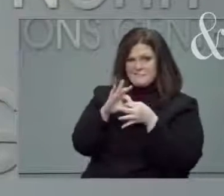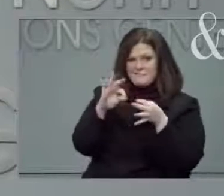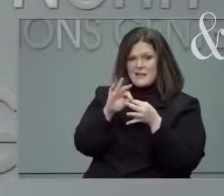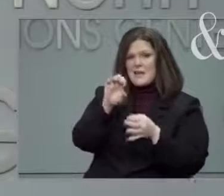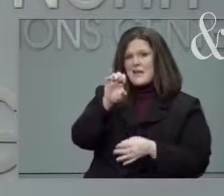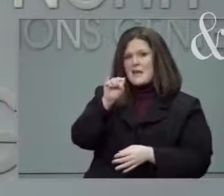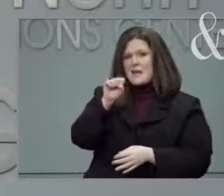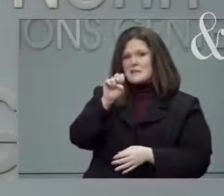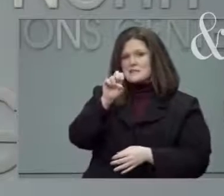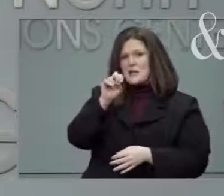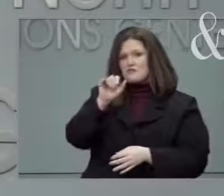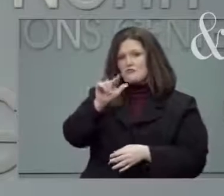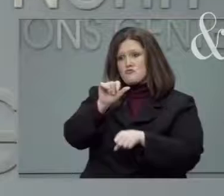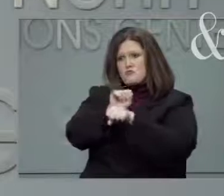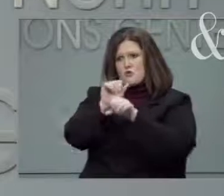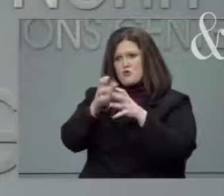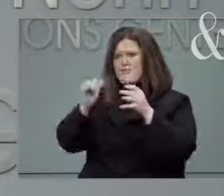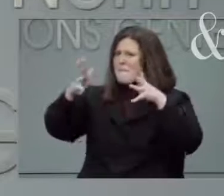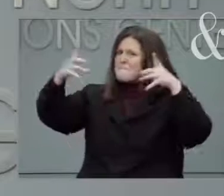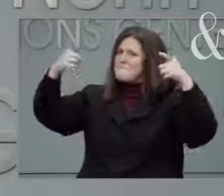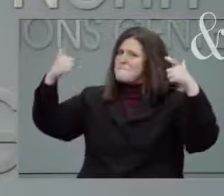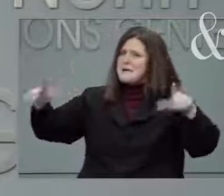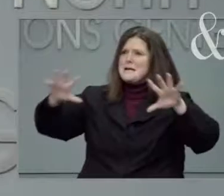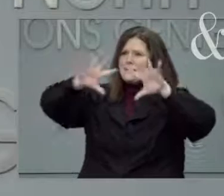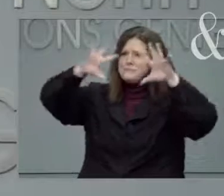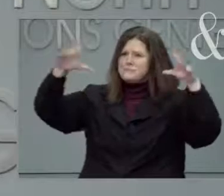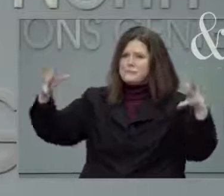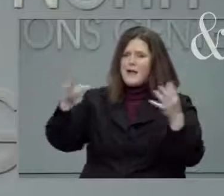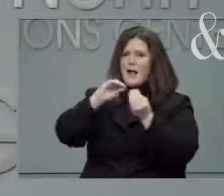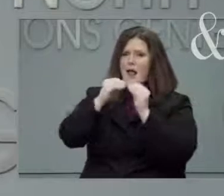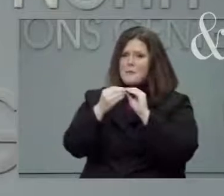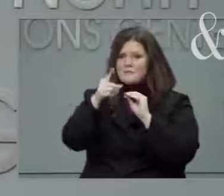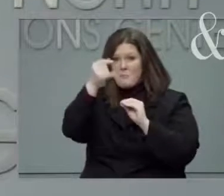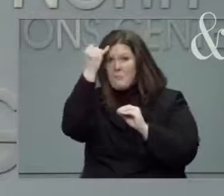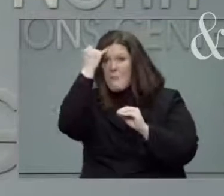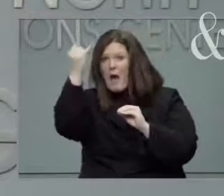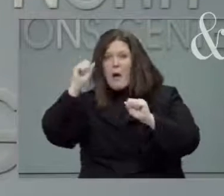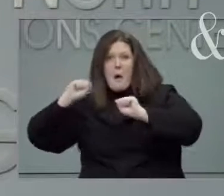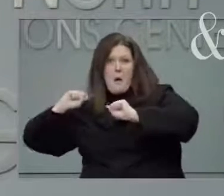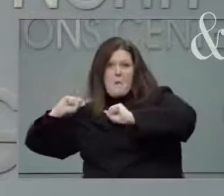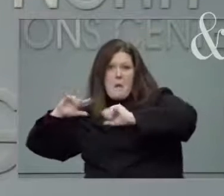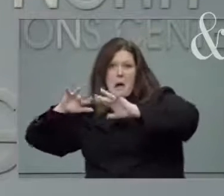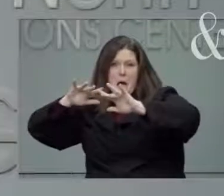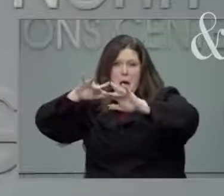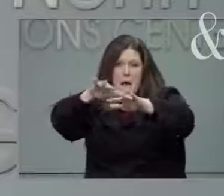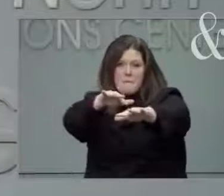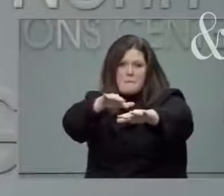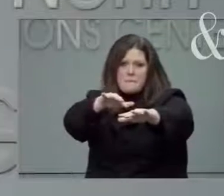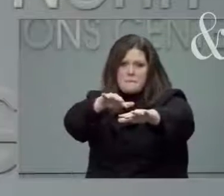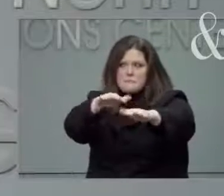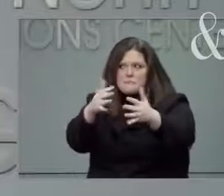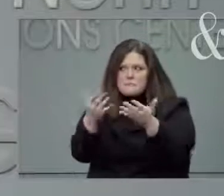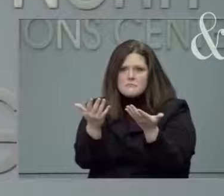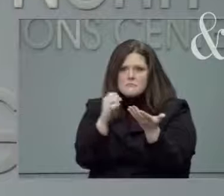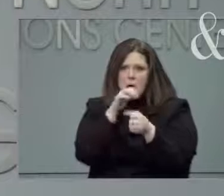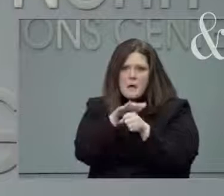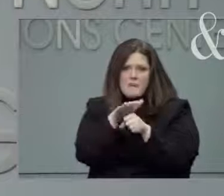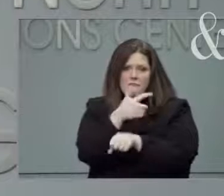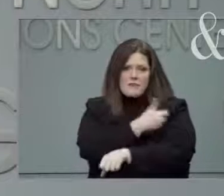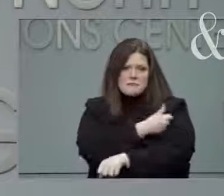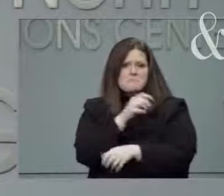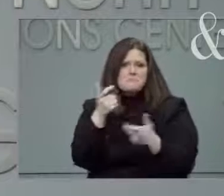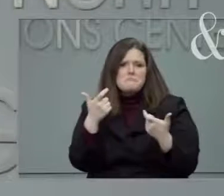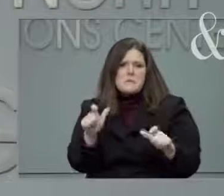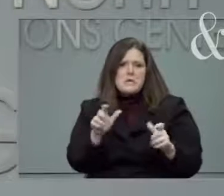crashing into the system, that would be problematic. So I think the vaccine team, everybody